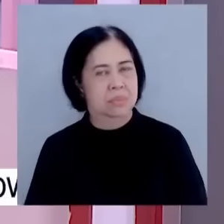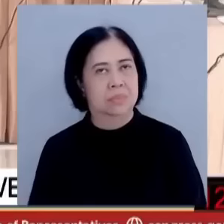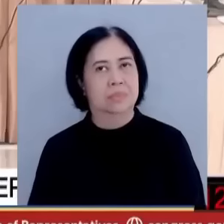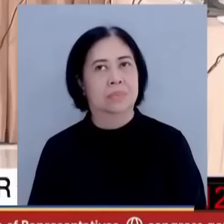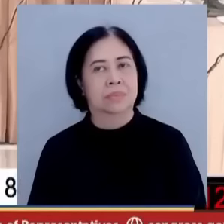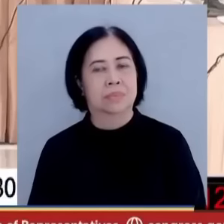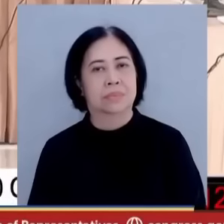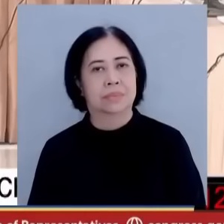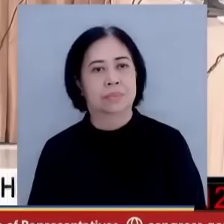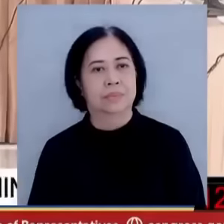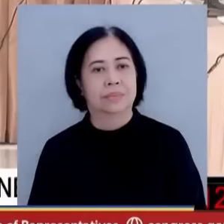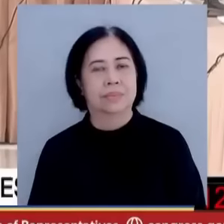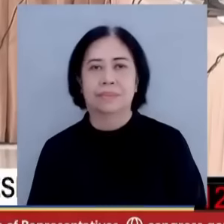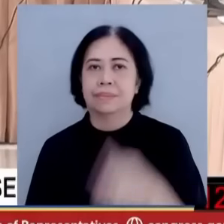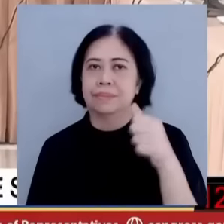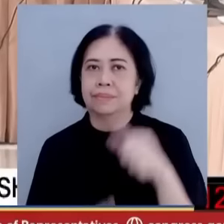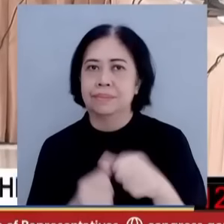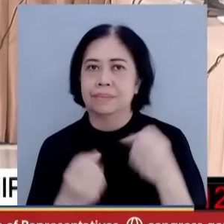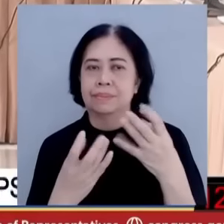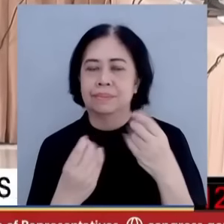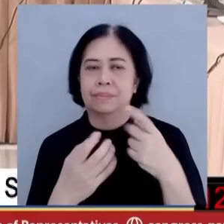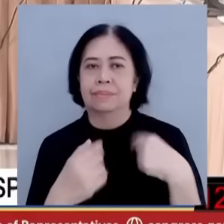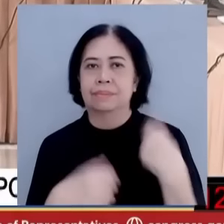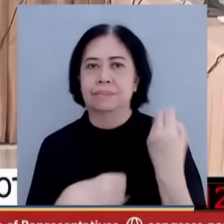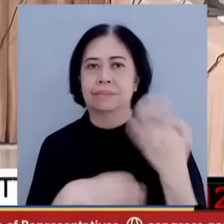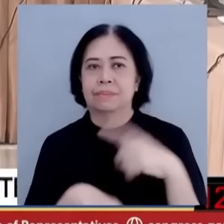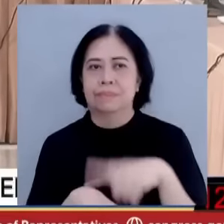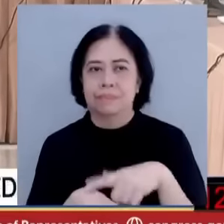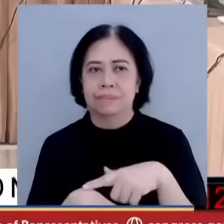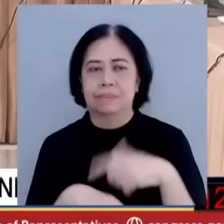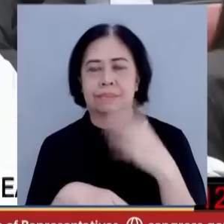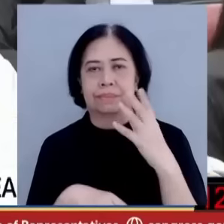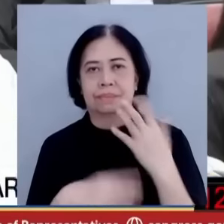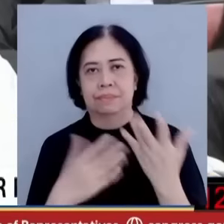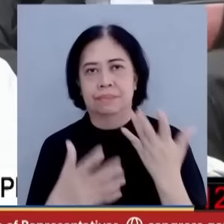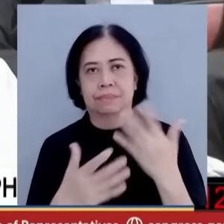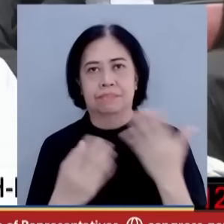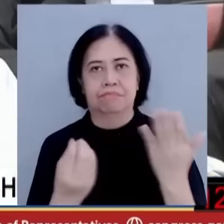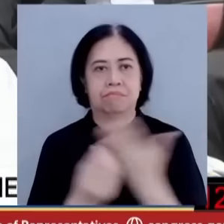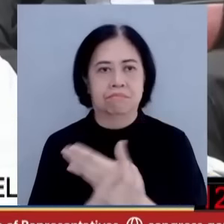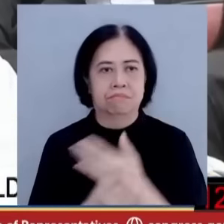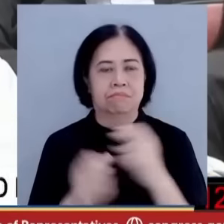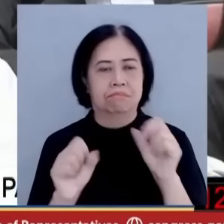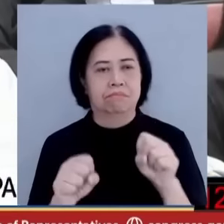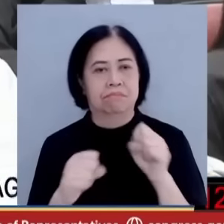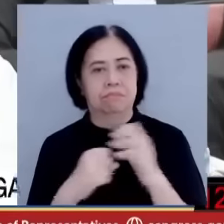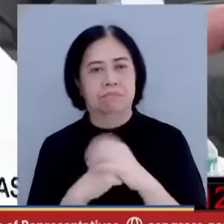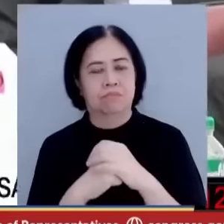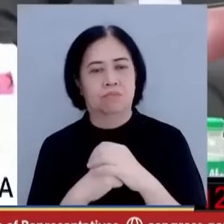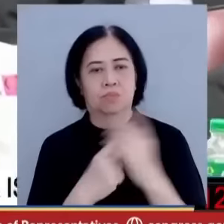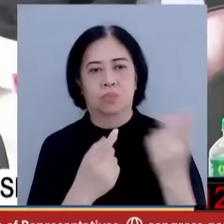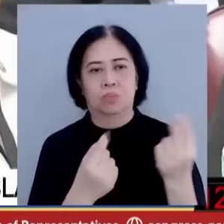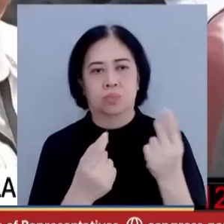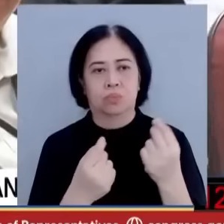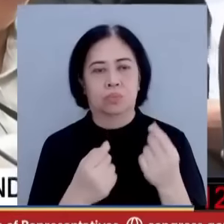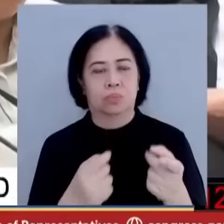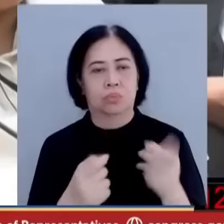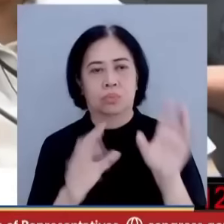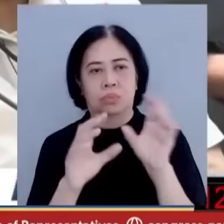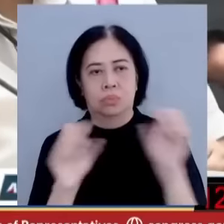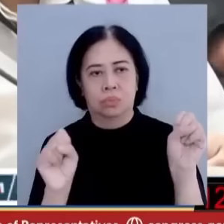Casey, if you remember, a number of times we've talked about possible impeachment, possible moves on the part of the president